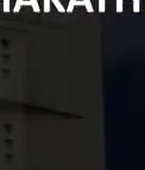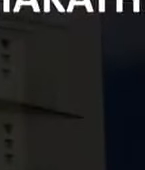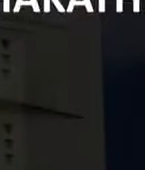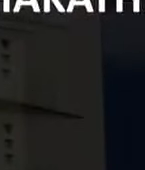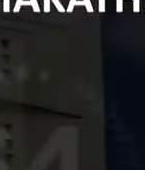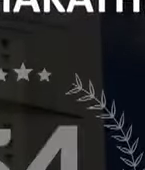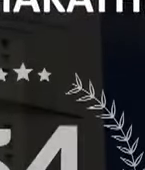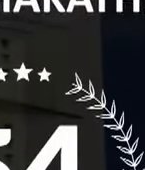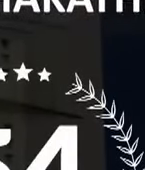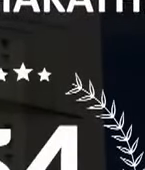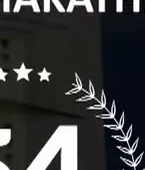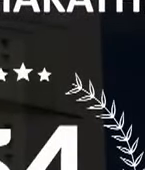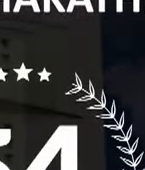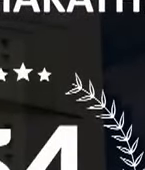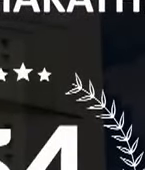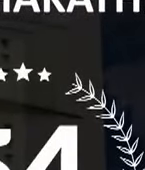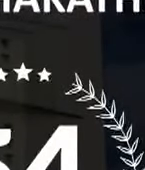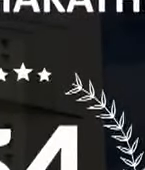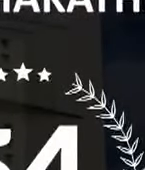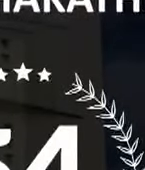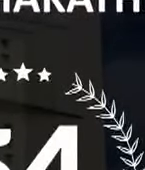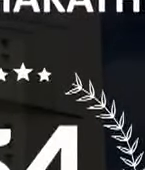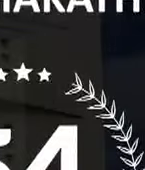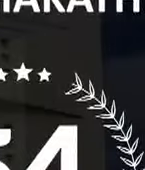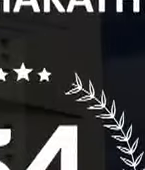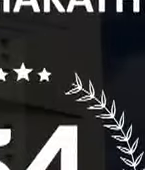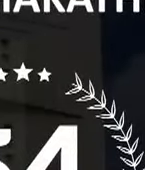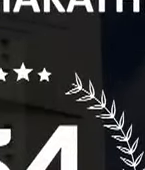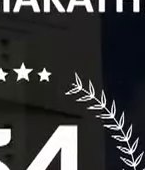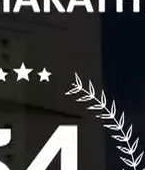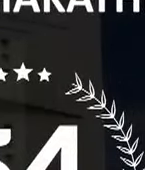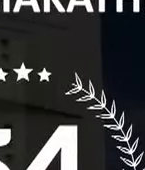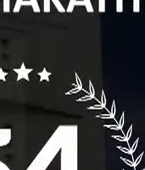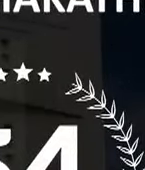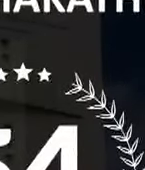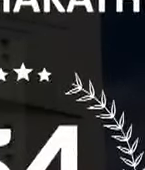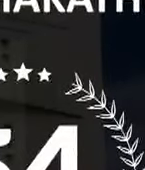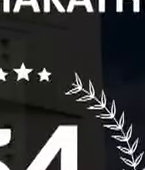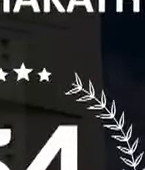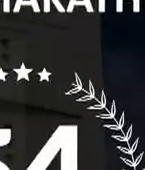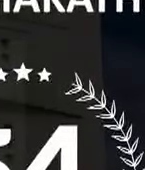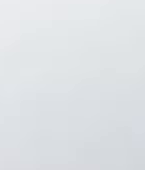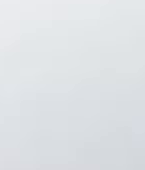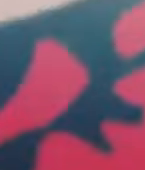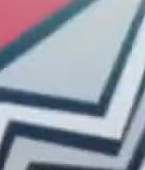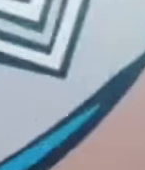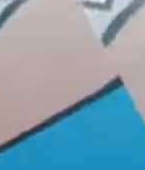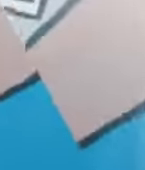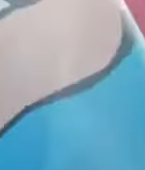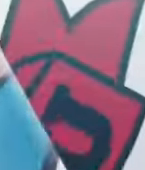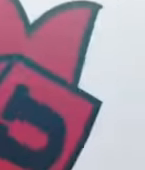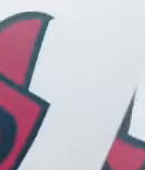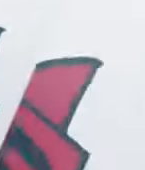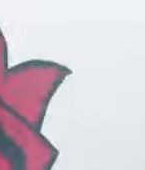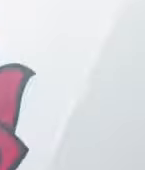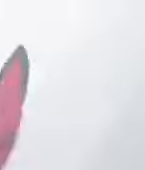a prosperous 54th birthday. Bye yute, wena waphakathi.